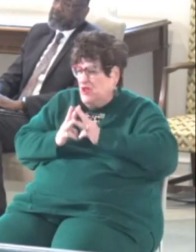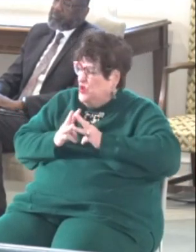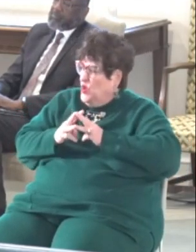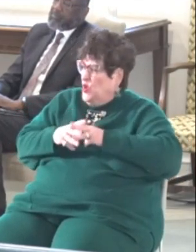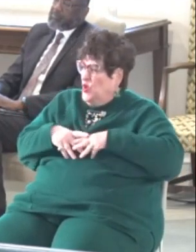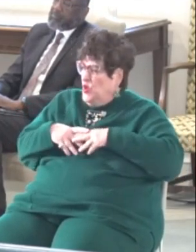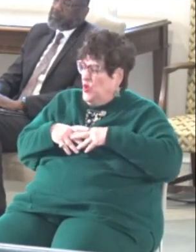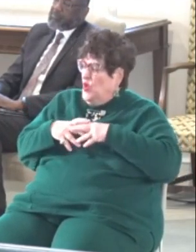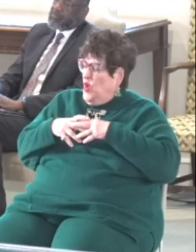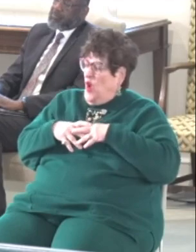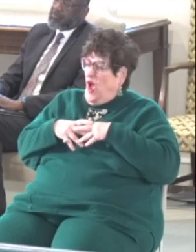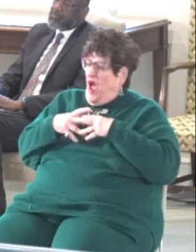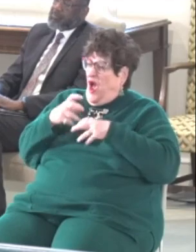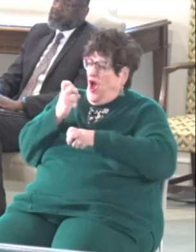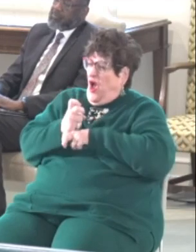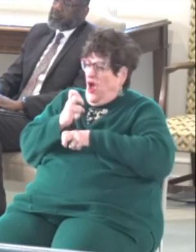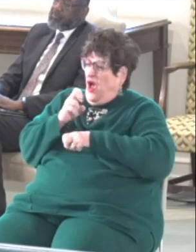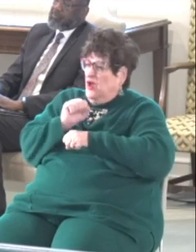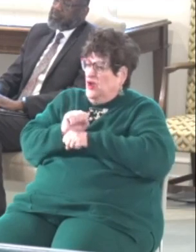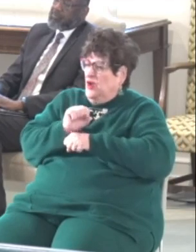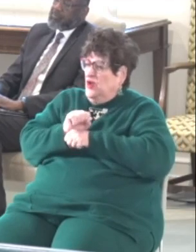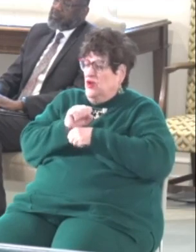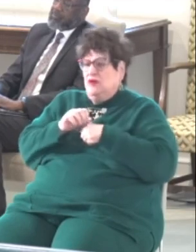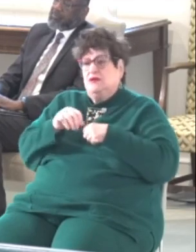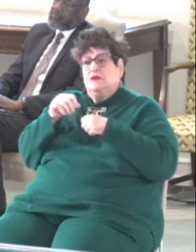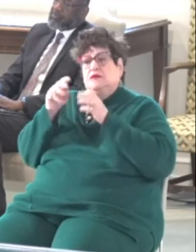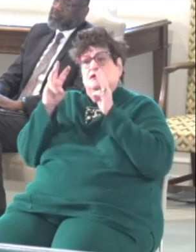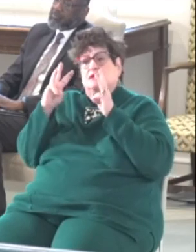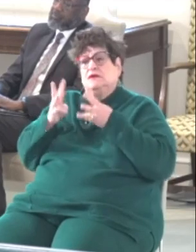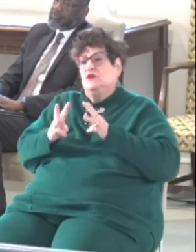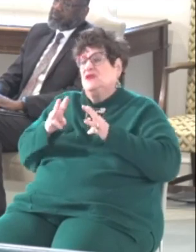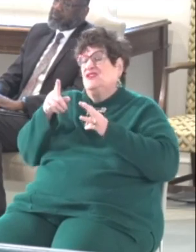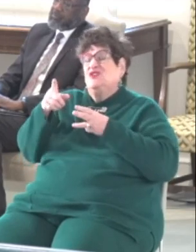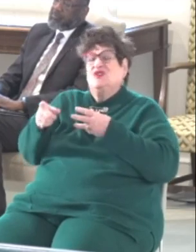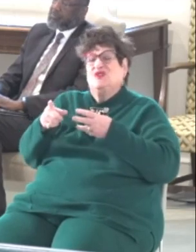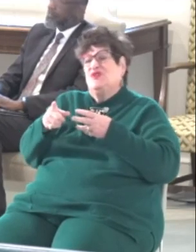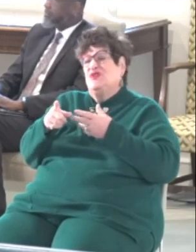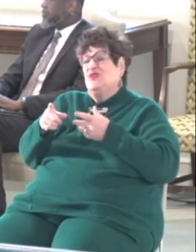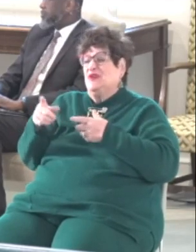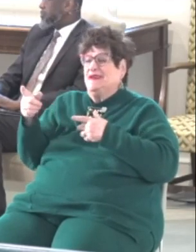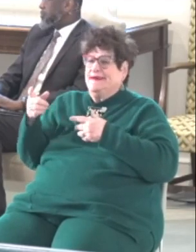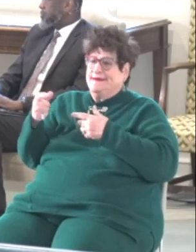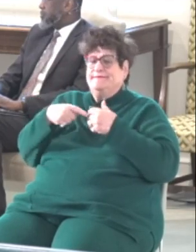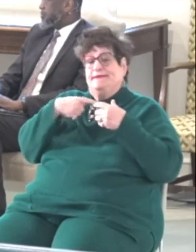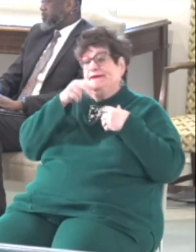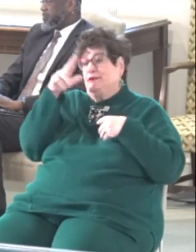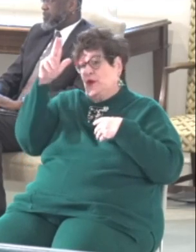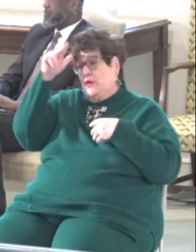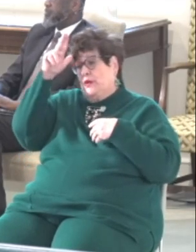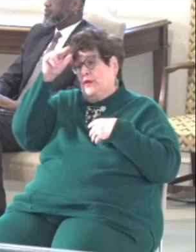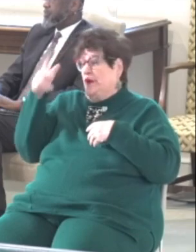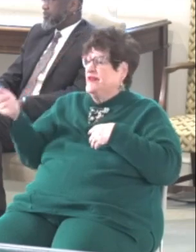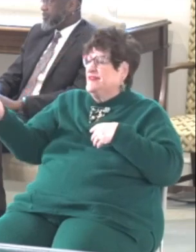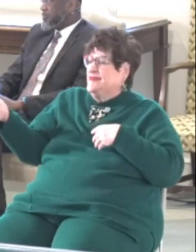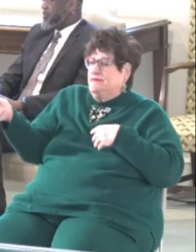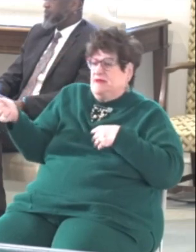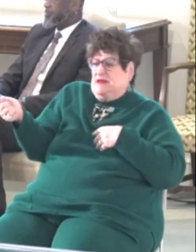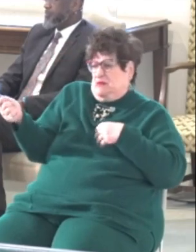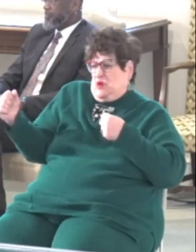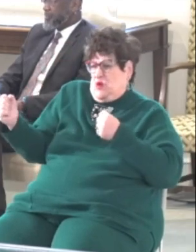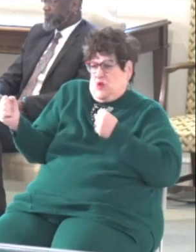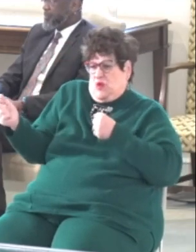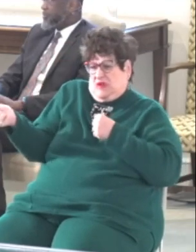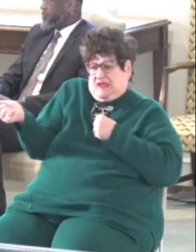I found winter, though, over time wasn't something, even though it bit in my hands and challenged me, that it also was a place